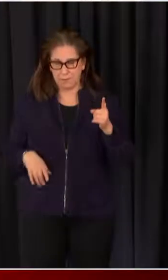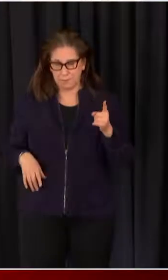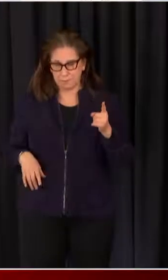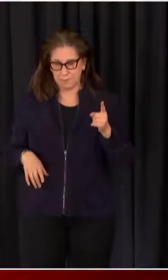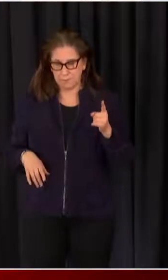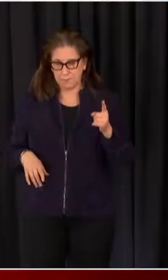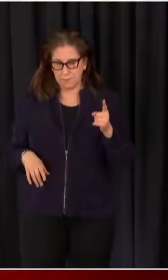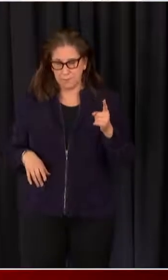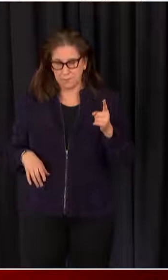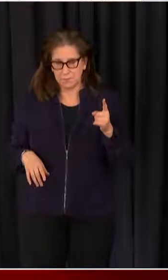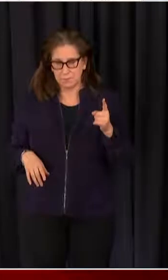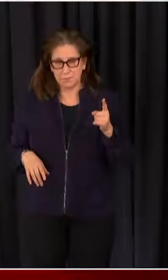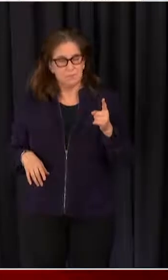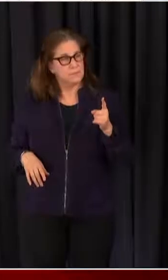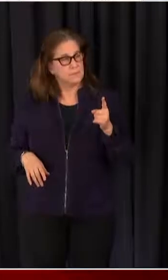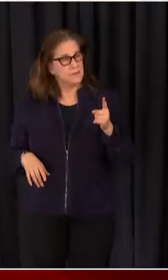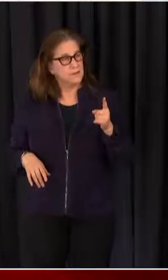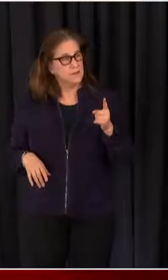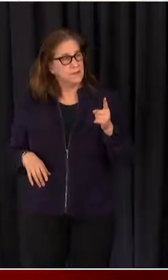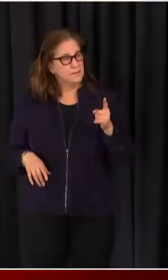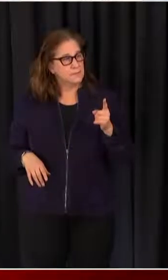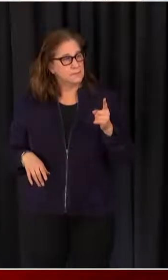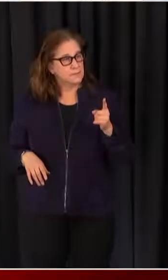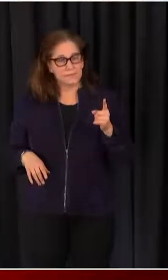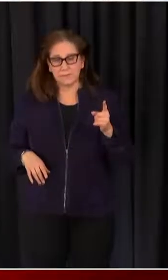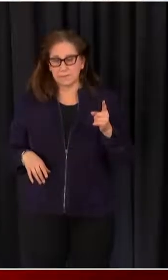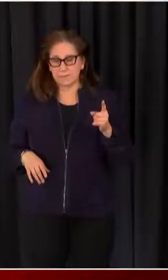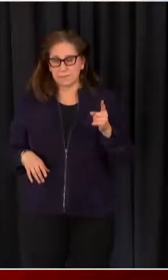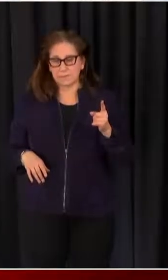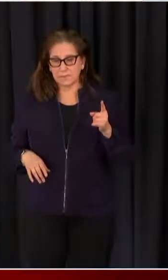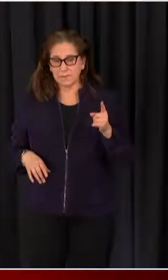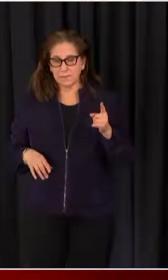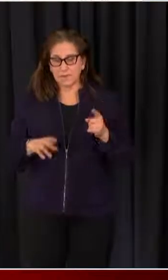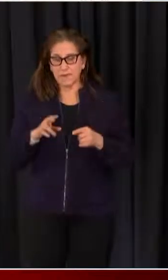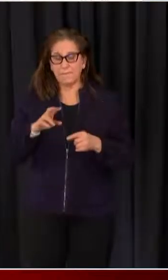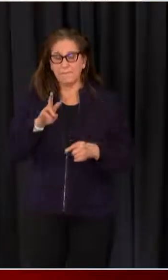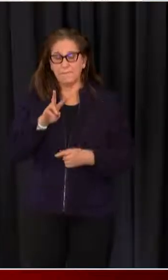that exists today, VACCINATE.DC.GOV, where there's actually